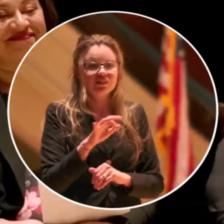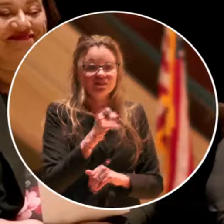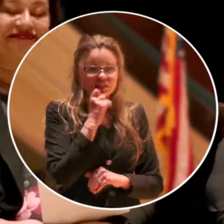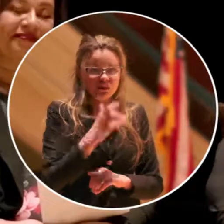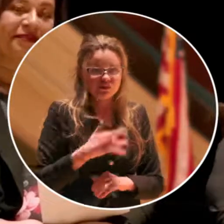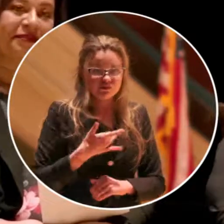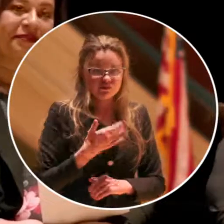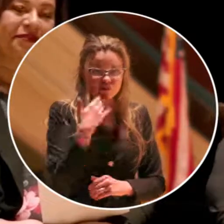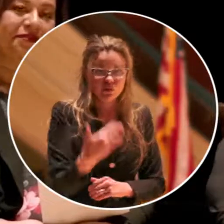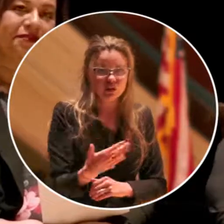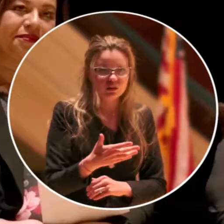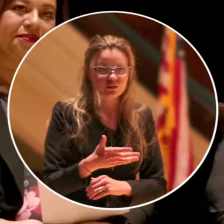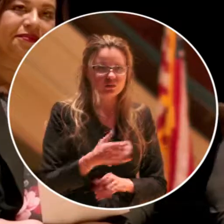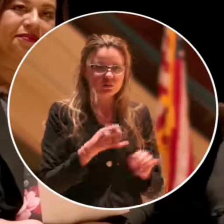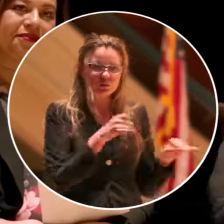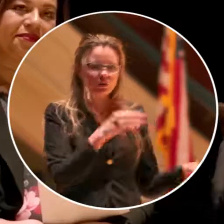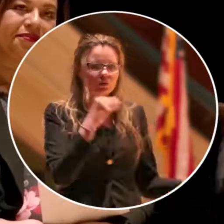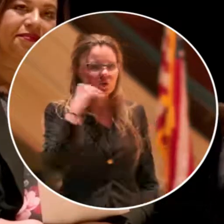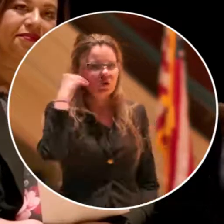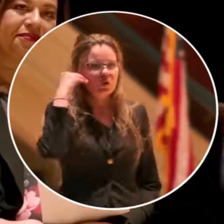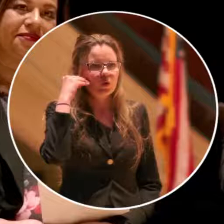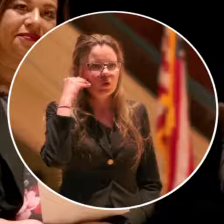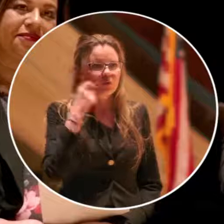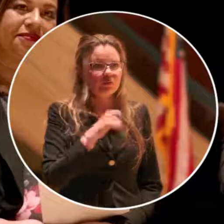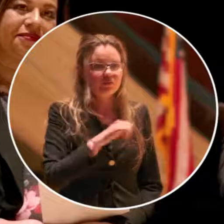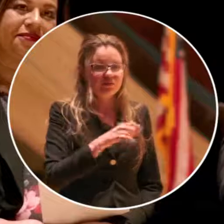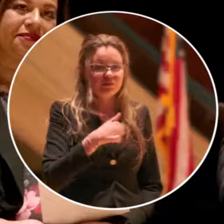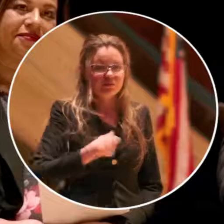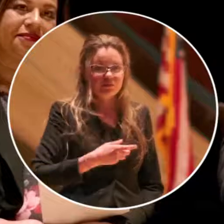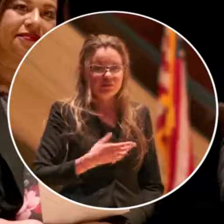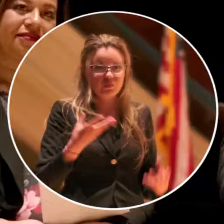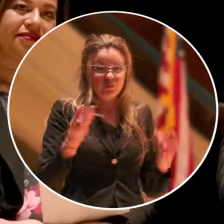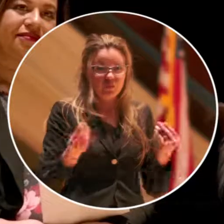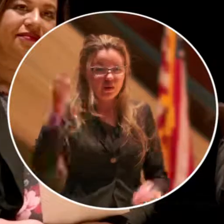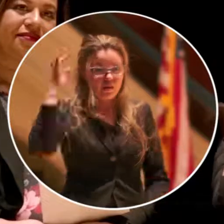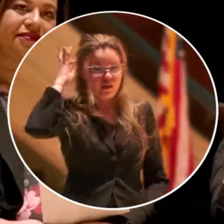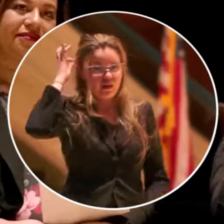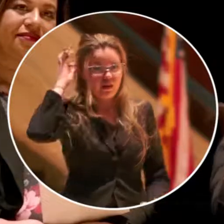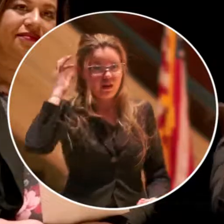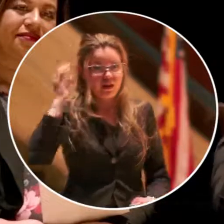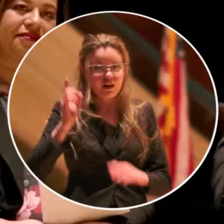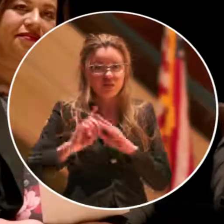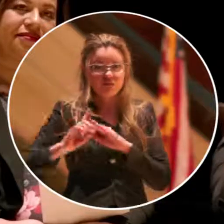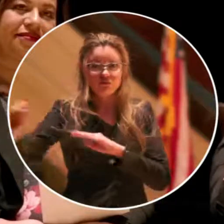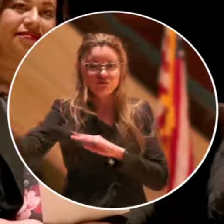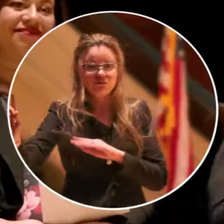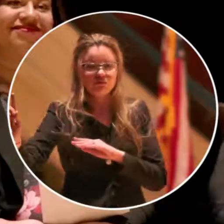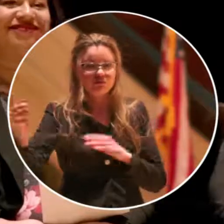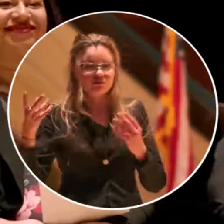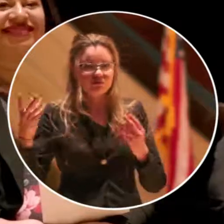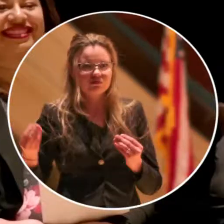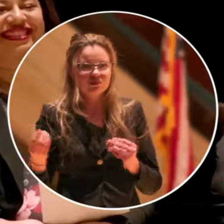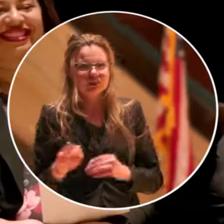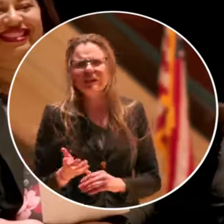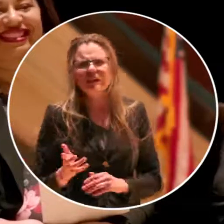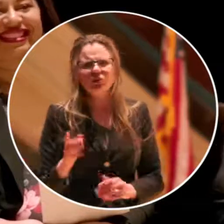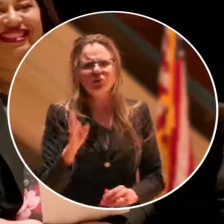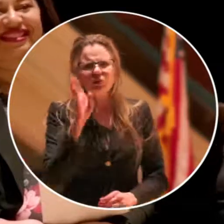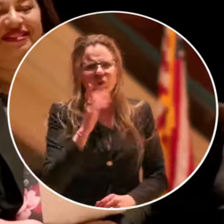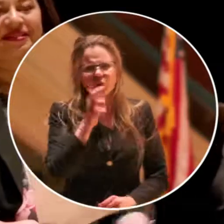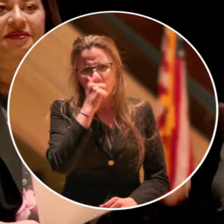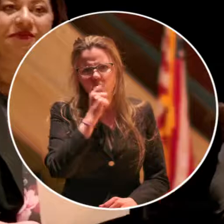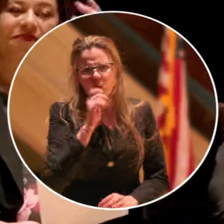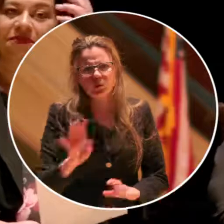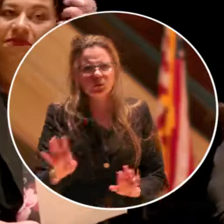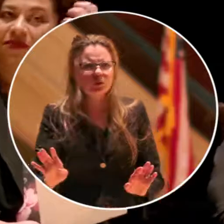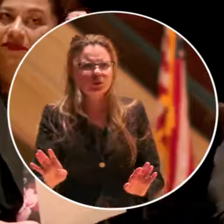She scolded me for going out with wet hair, fearing I'd catch chill, even in Florida. My